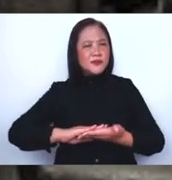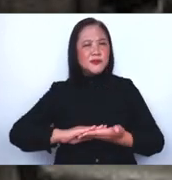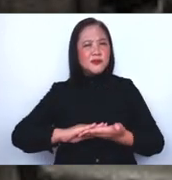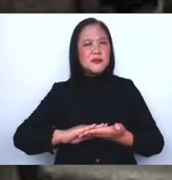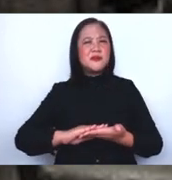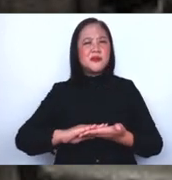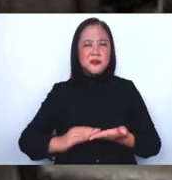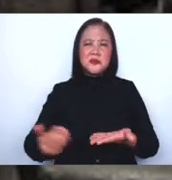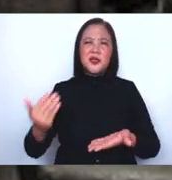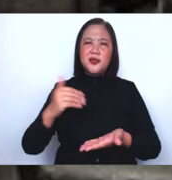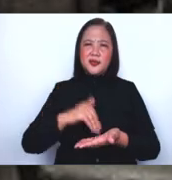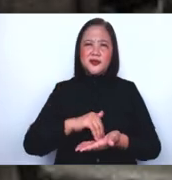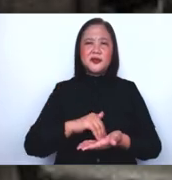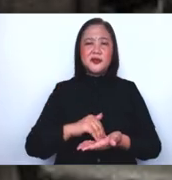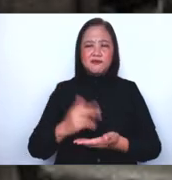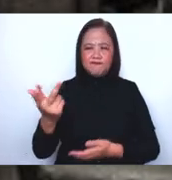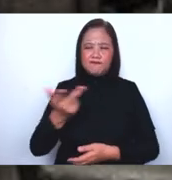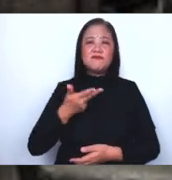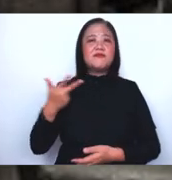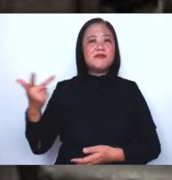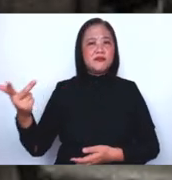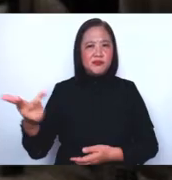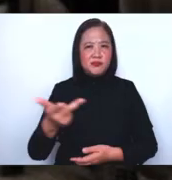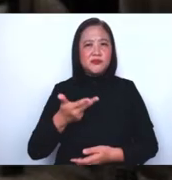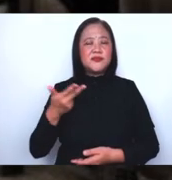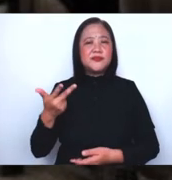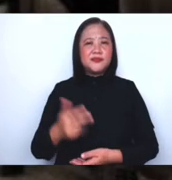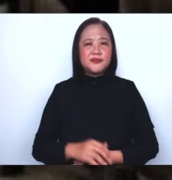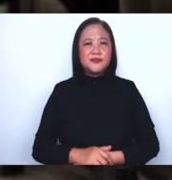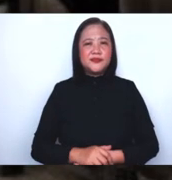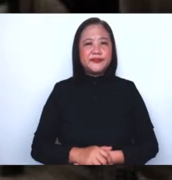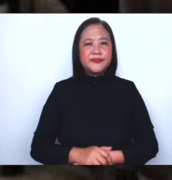Again. The three of us.